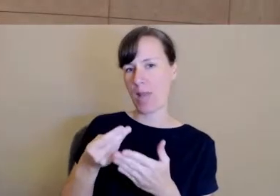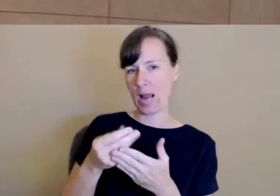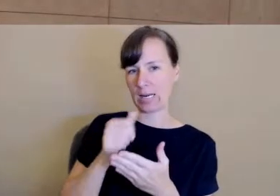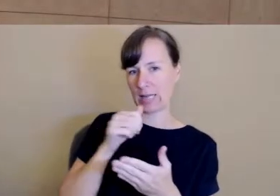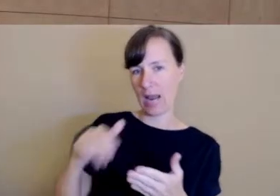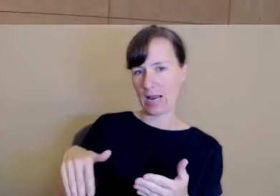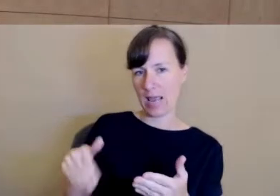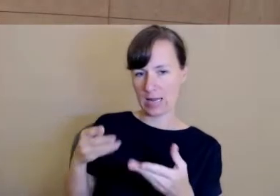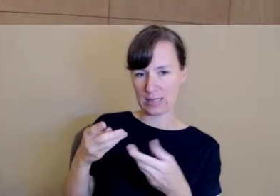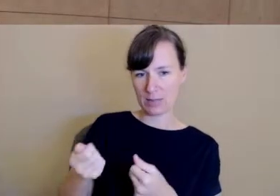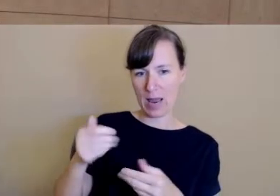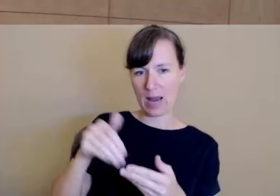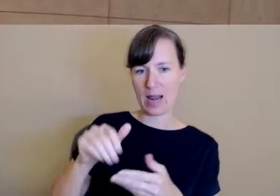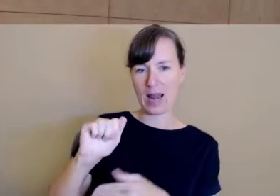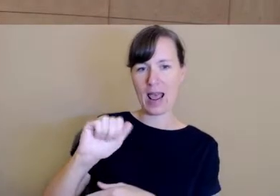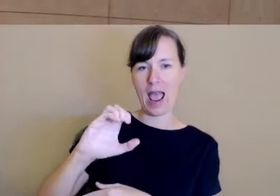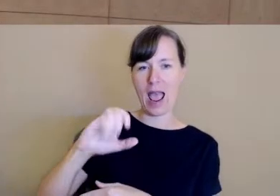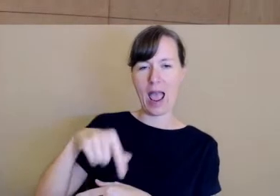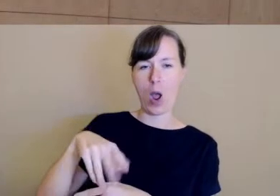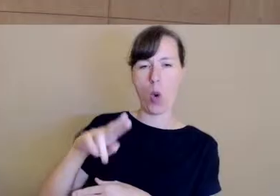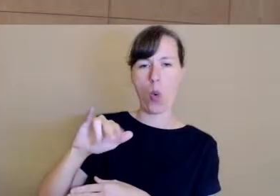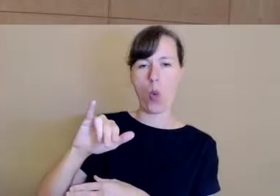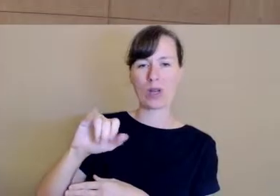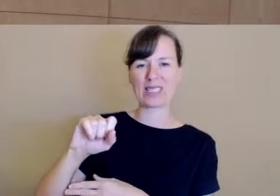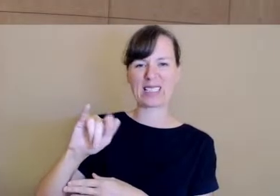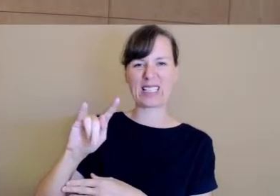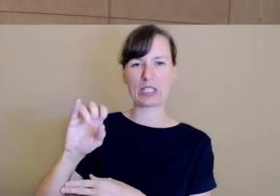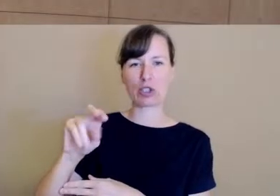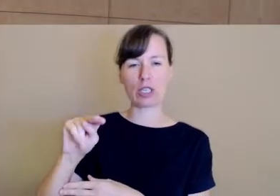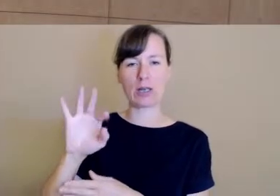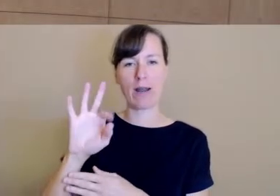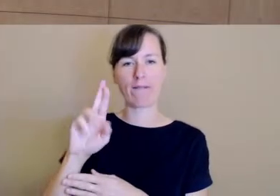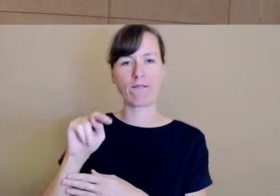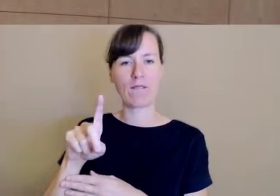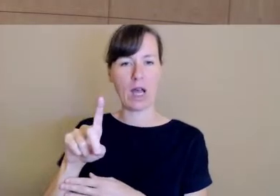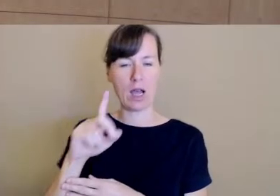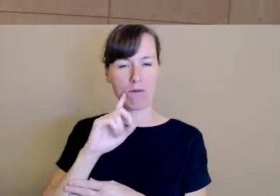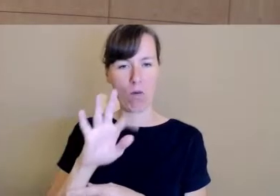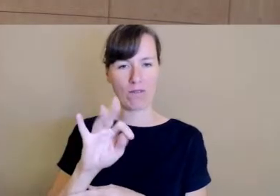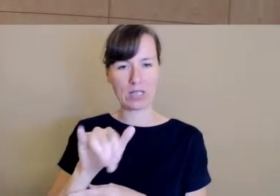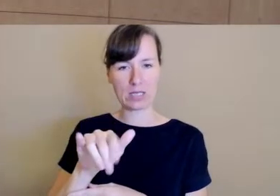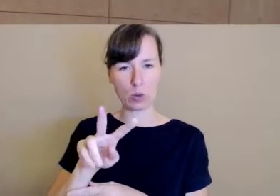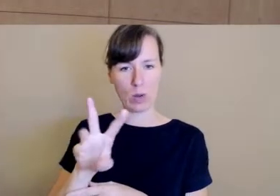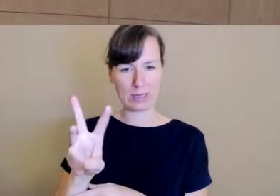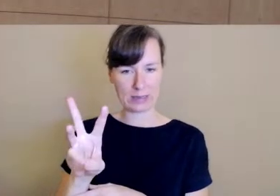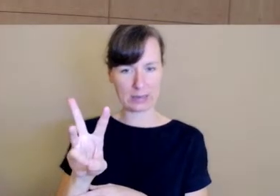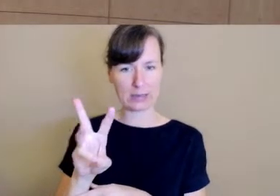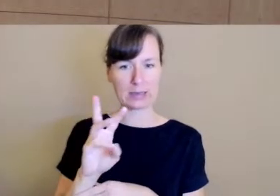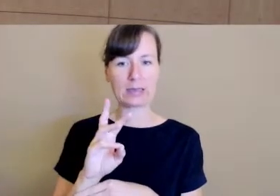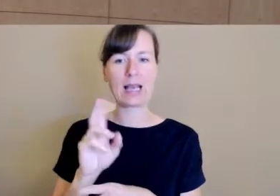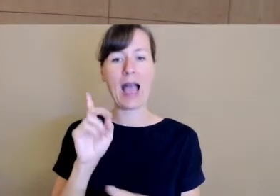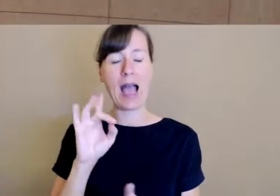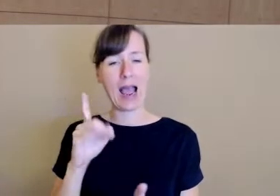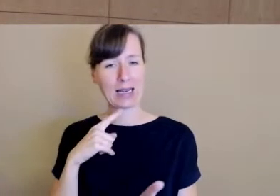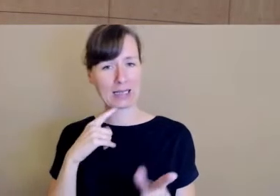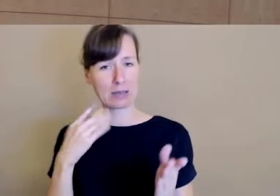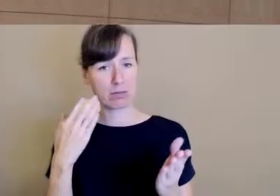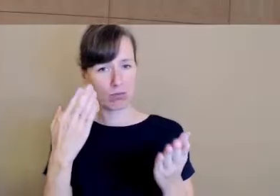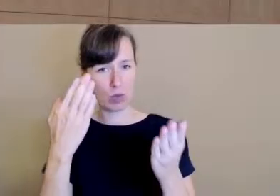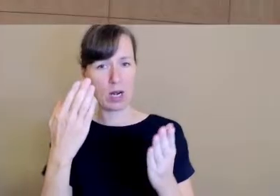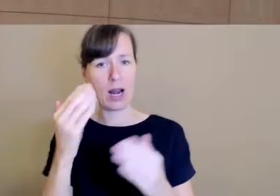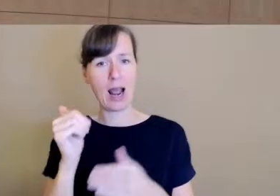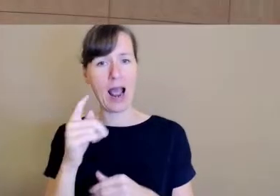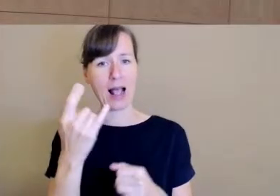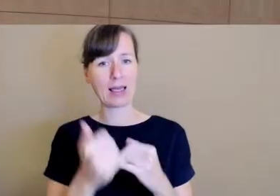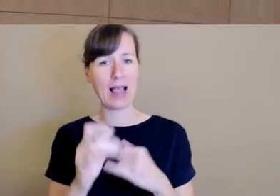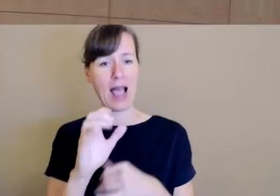acquisition fund for fiscal year 26. I did bring this up at the last Ward 4 Civic Association meeting to